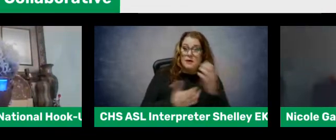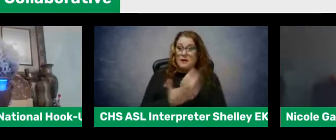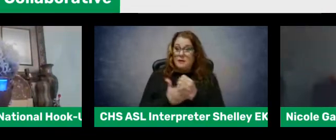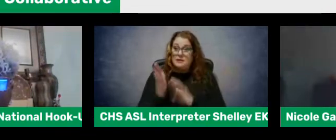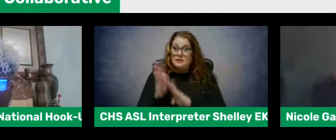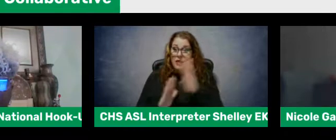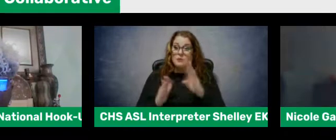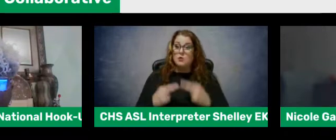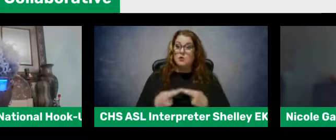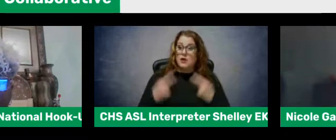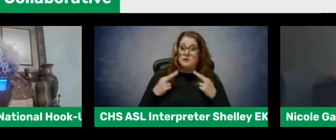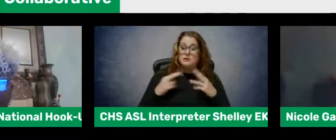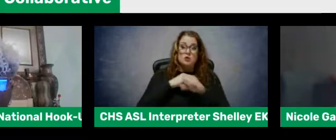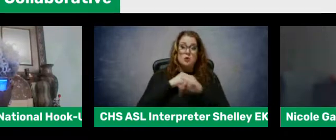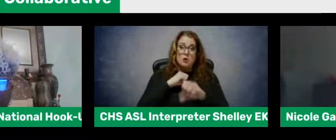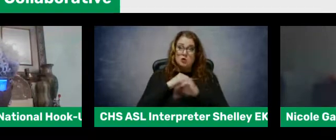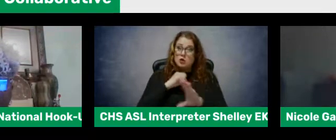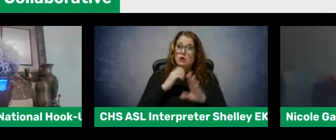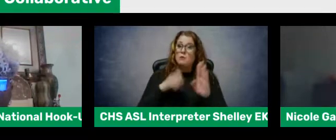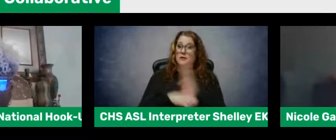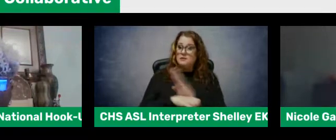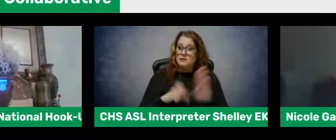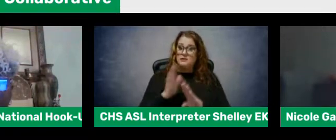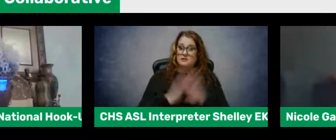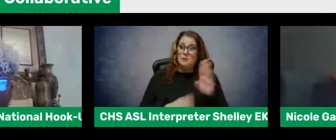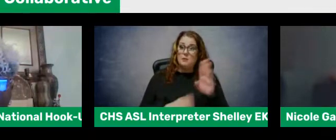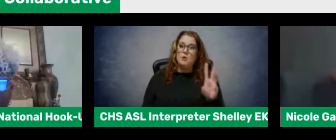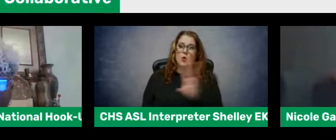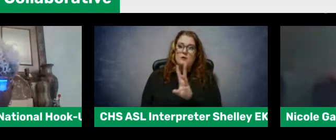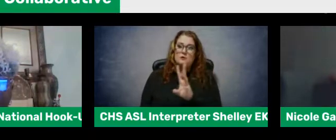and commercial development in Western Will County,